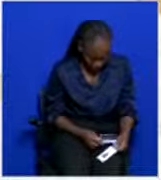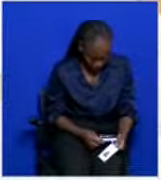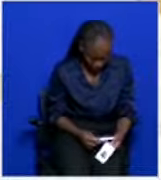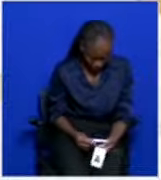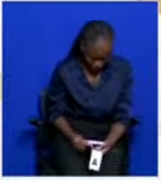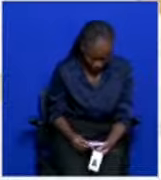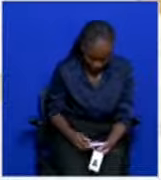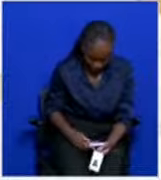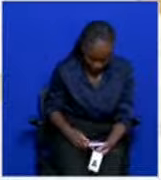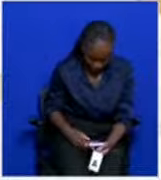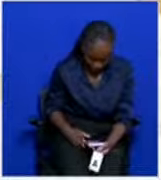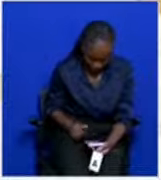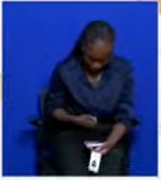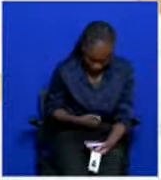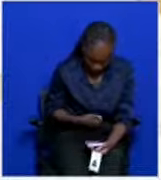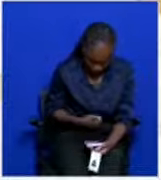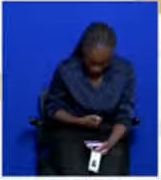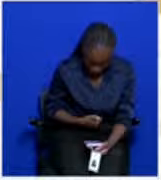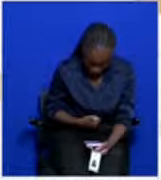are off. Thank you.